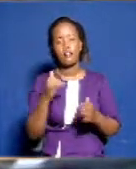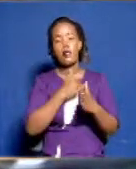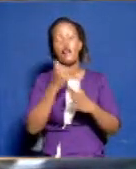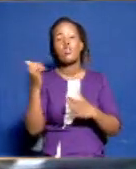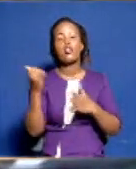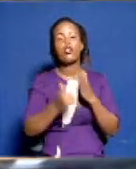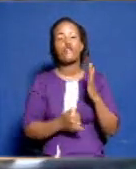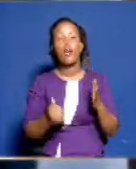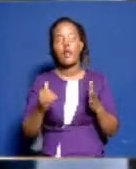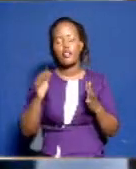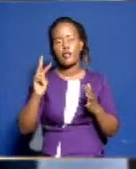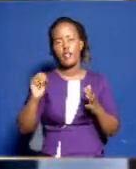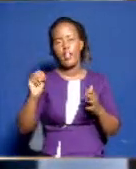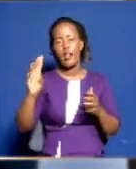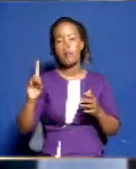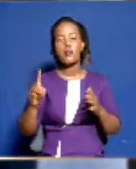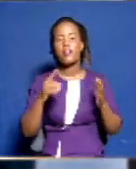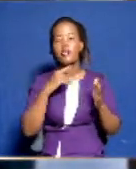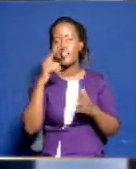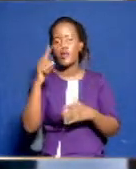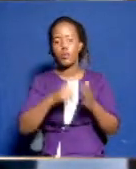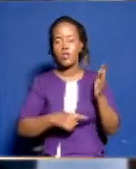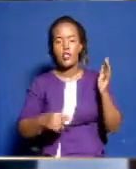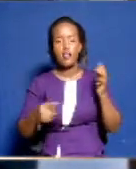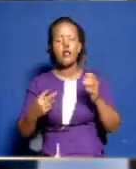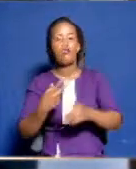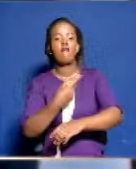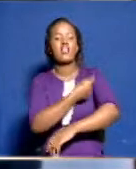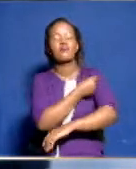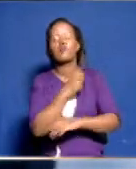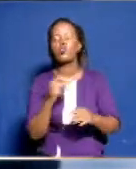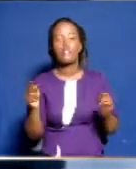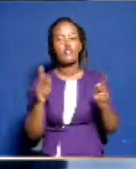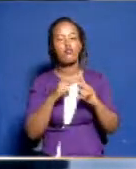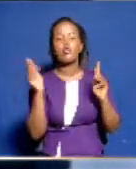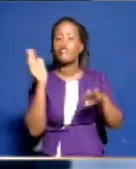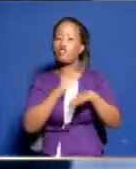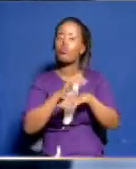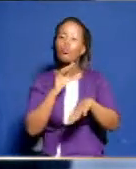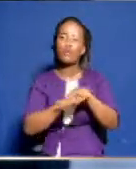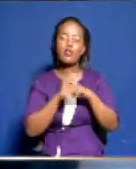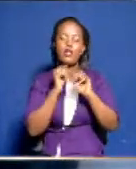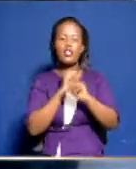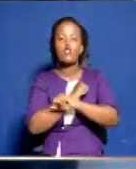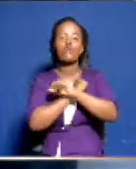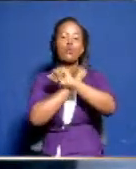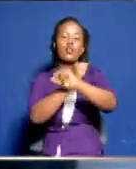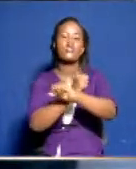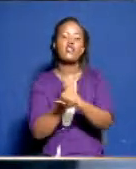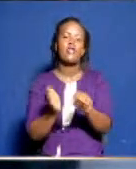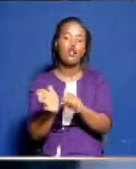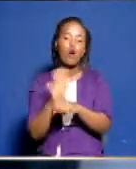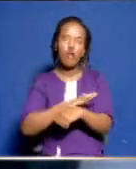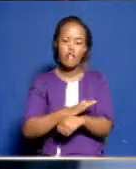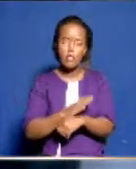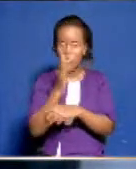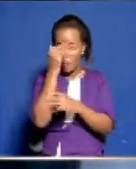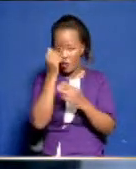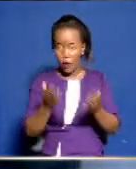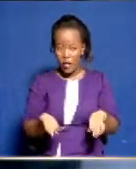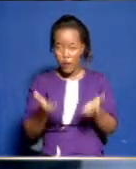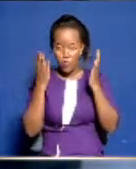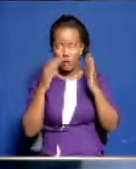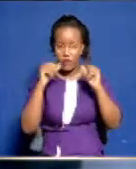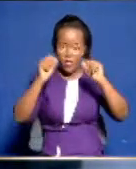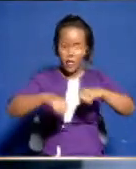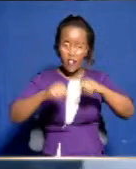Nixon Shigoli says vaccination is one of the most effective weapons in containing the pandemic by enhancing the ability of